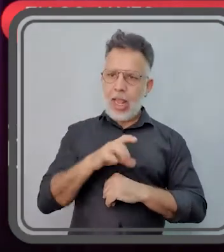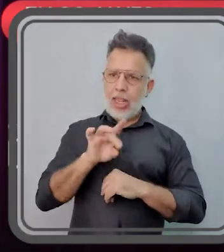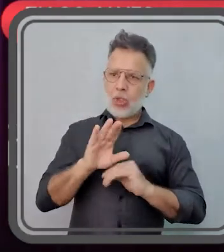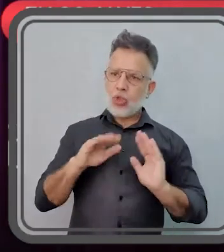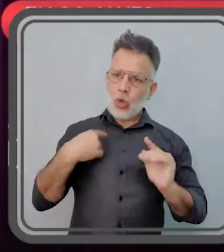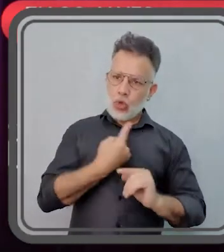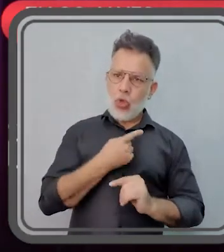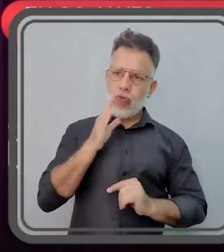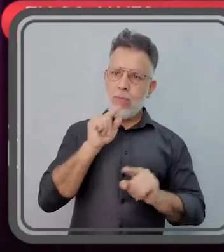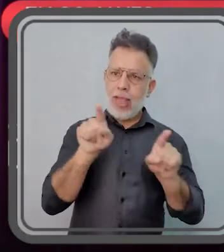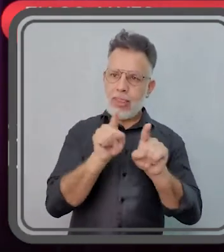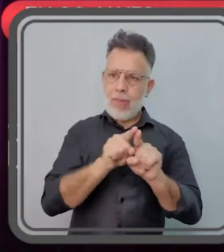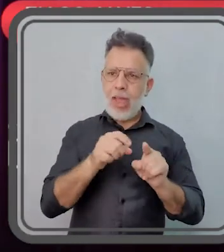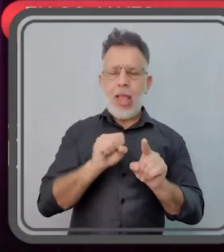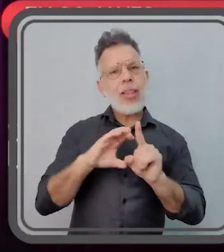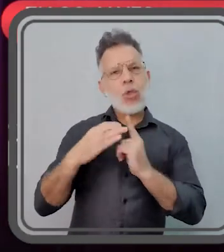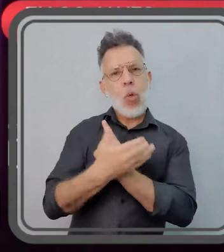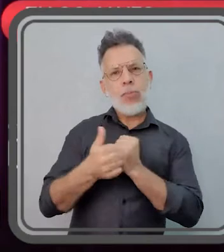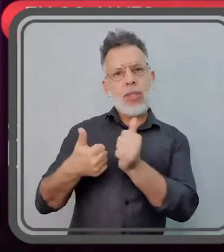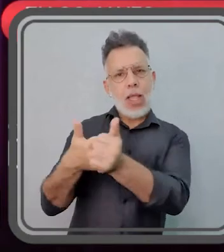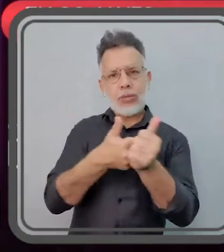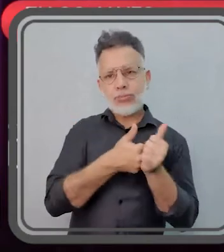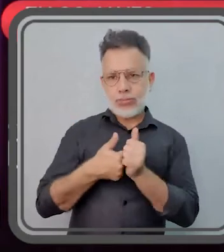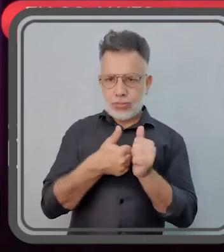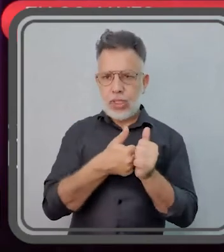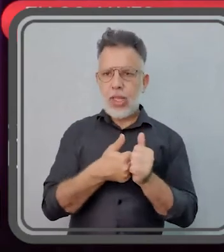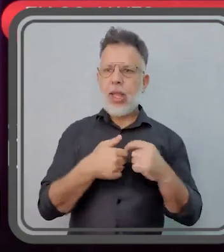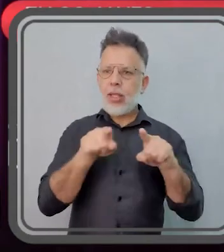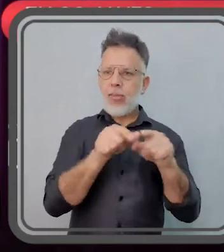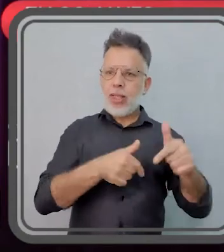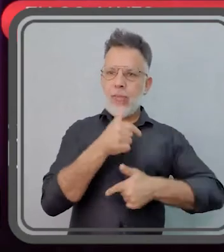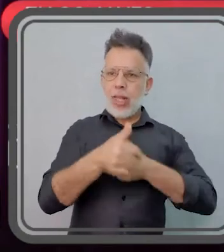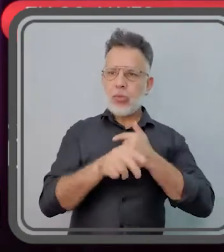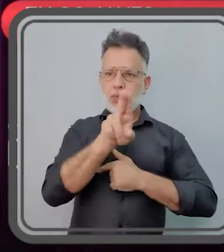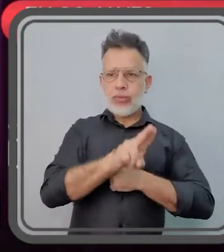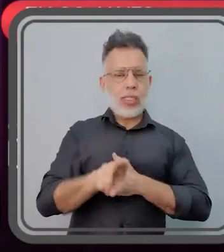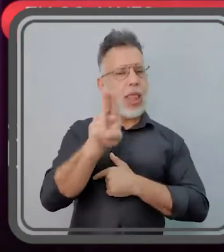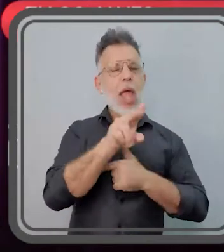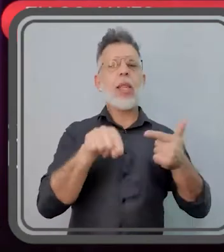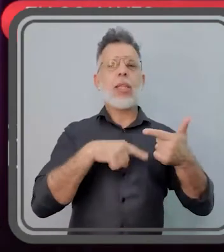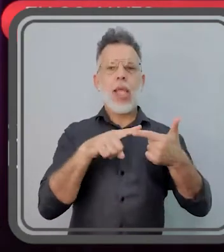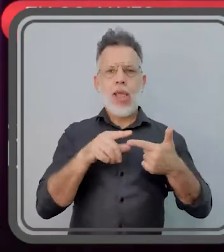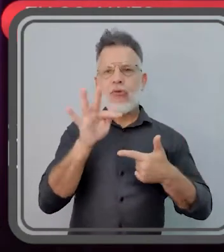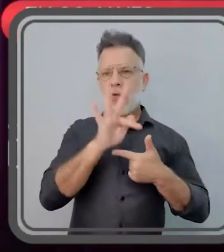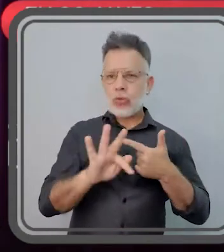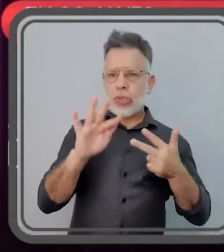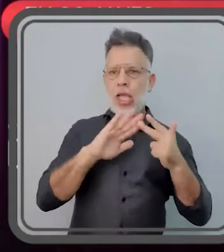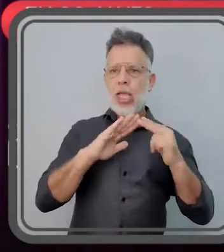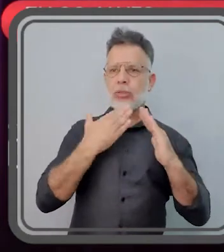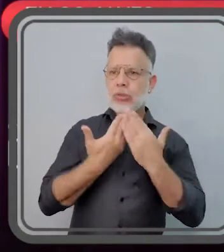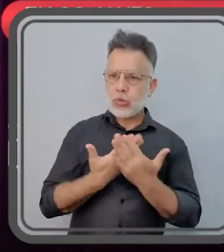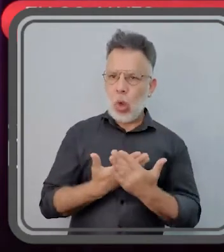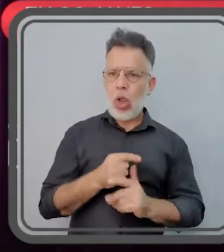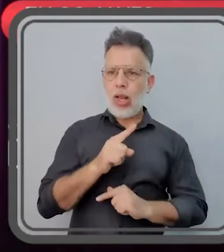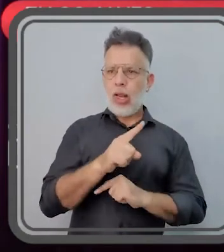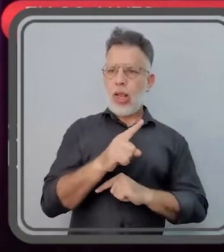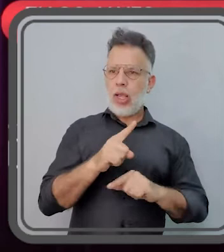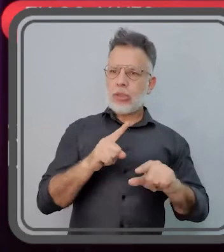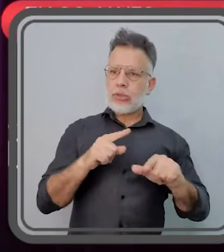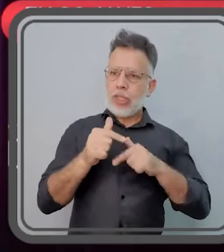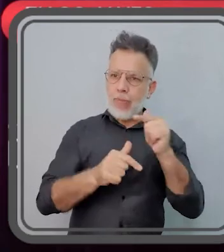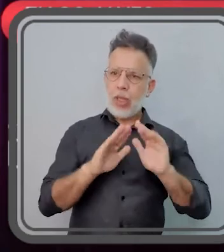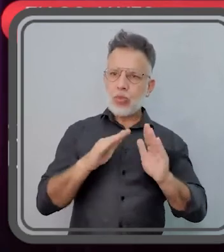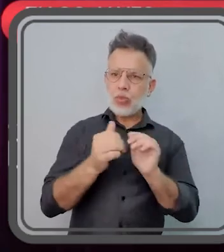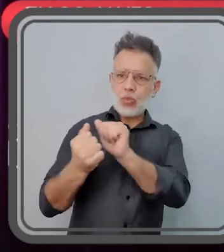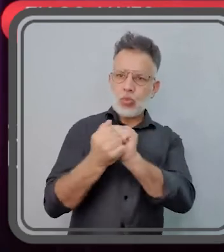employees, but also the communities where we are present. So we work with universities, with colleges. We go, in fact, not just people who